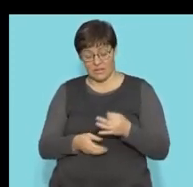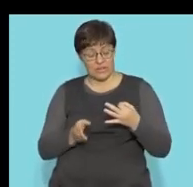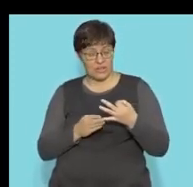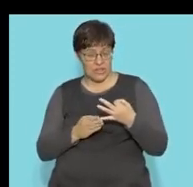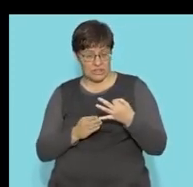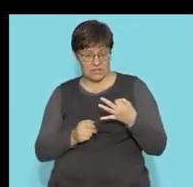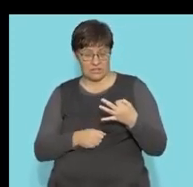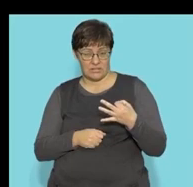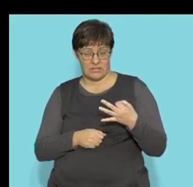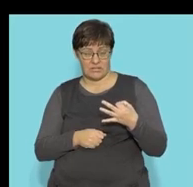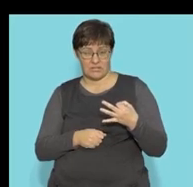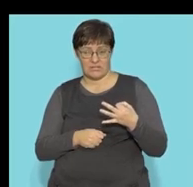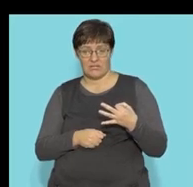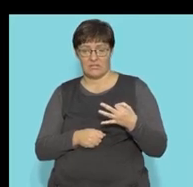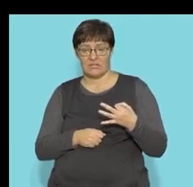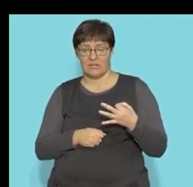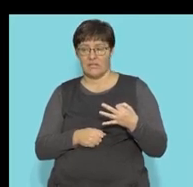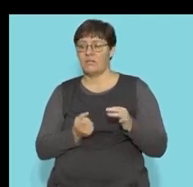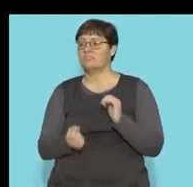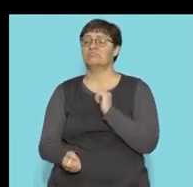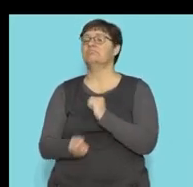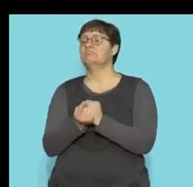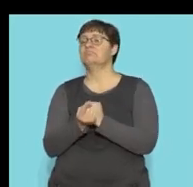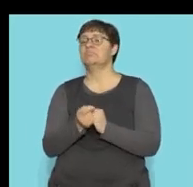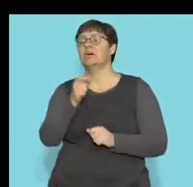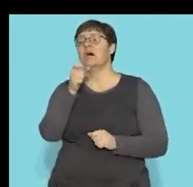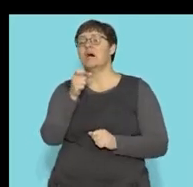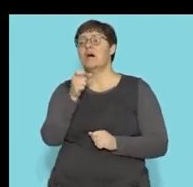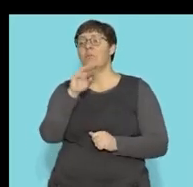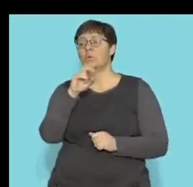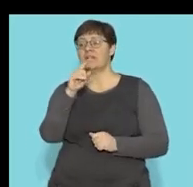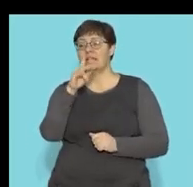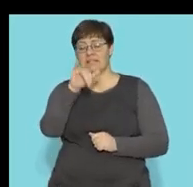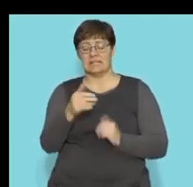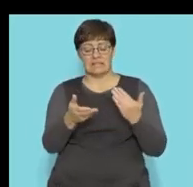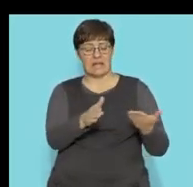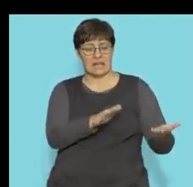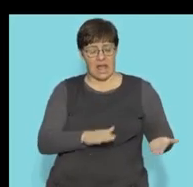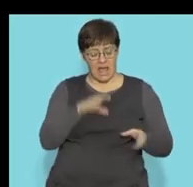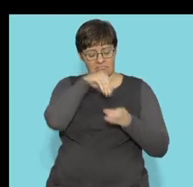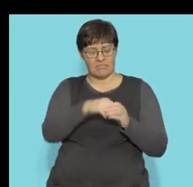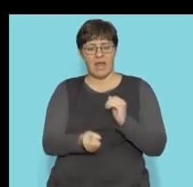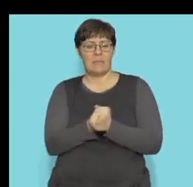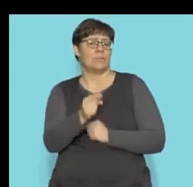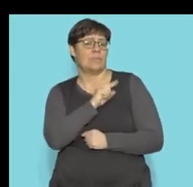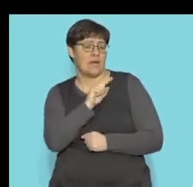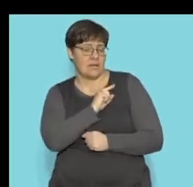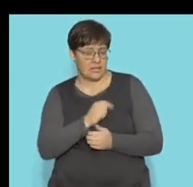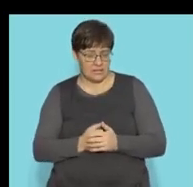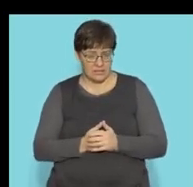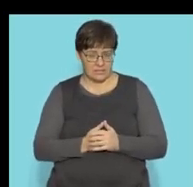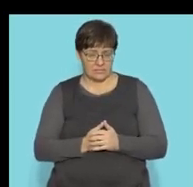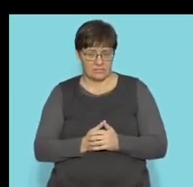give some causes of mortality within a population. So let's look at